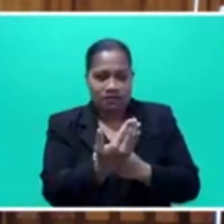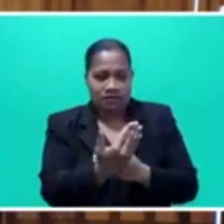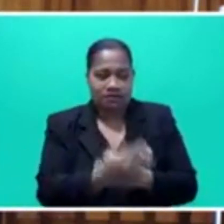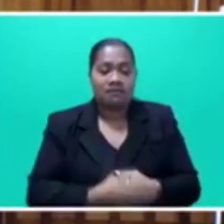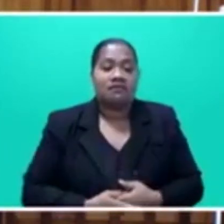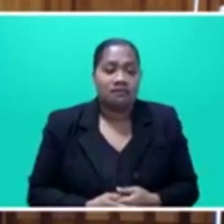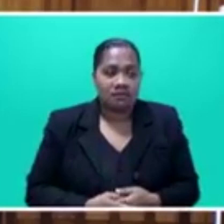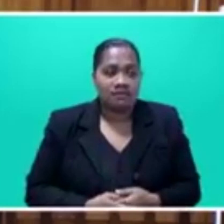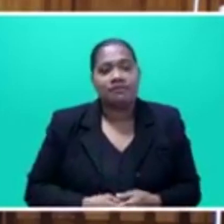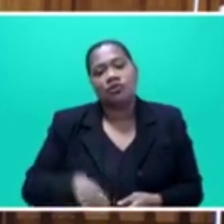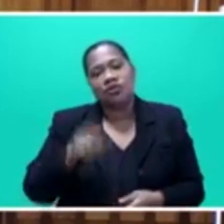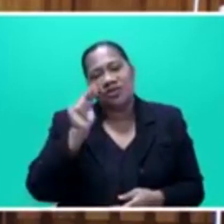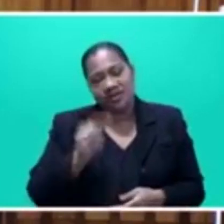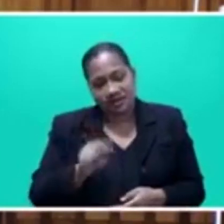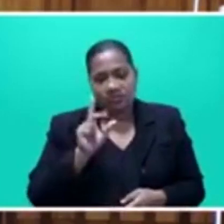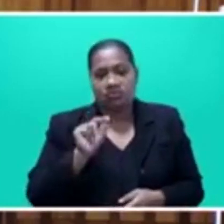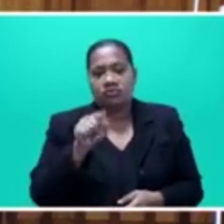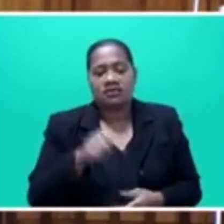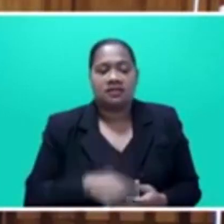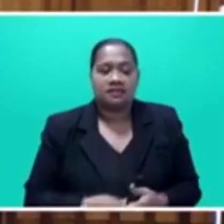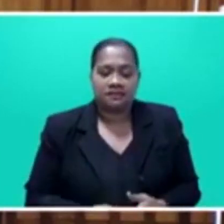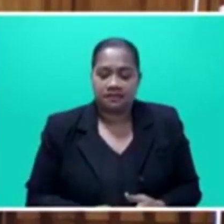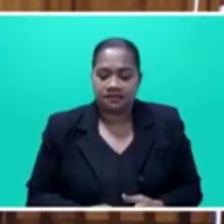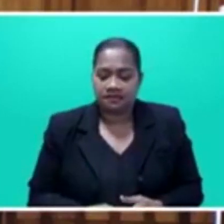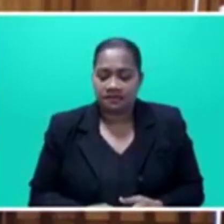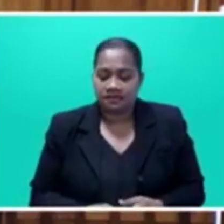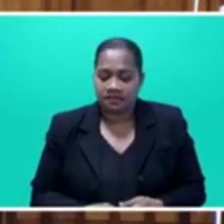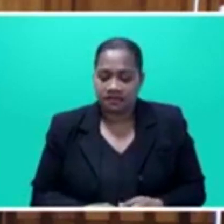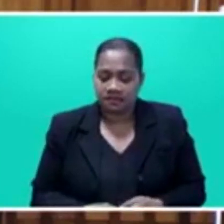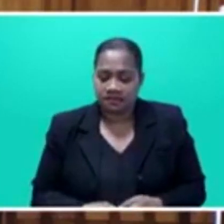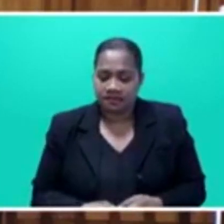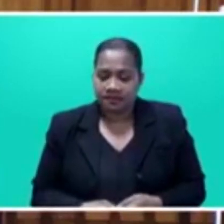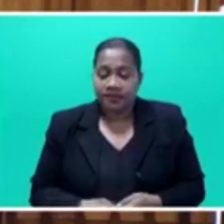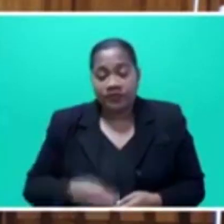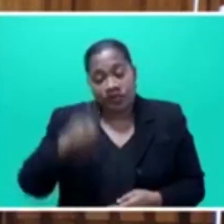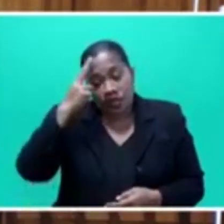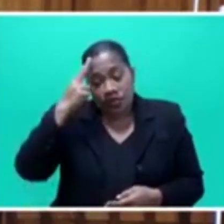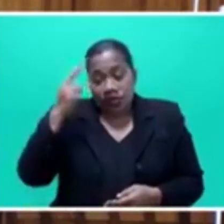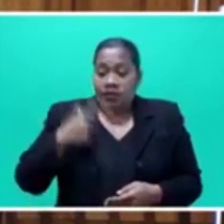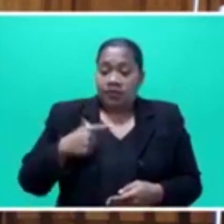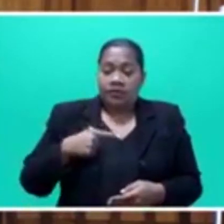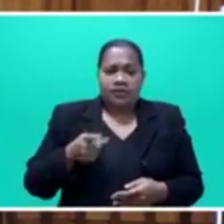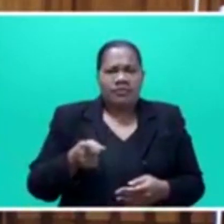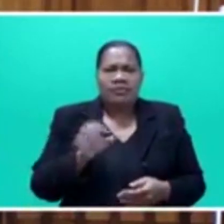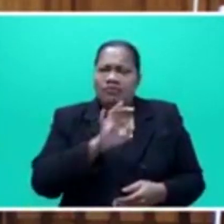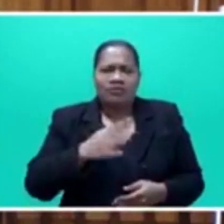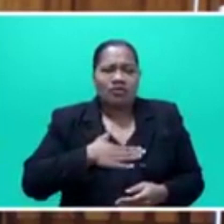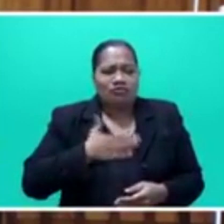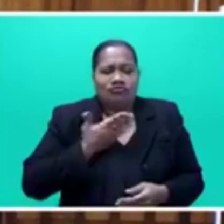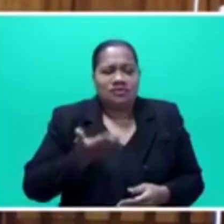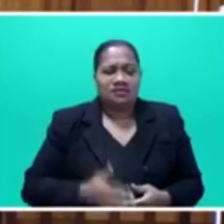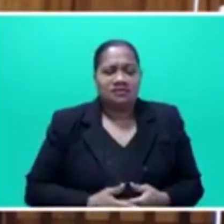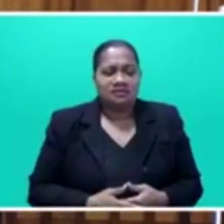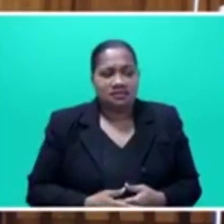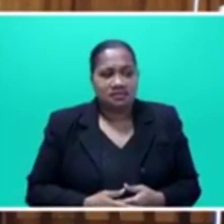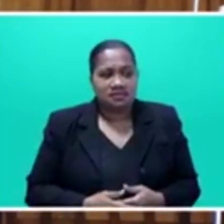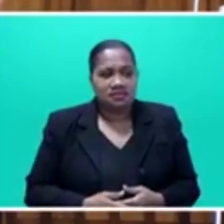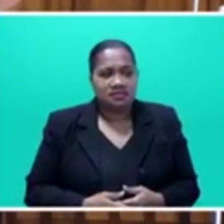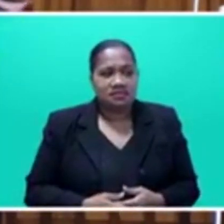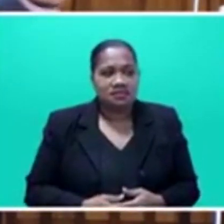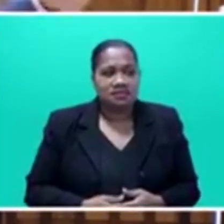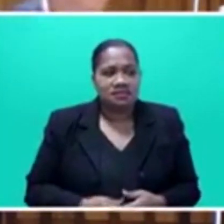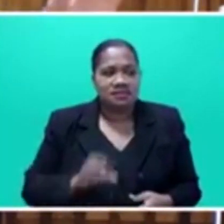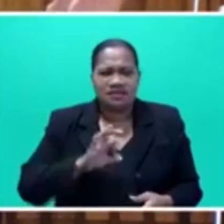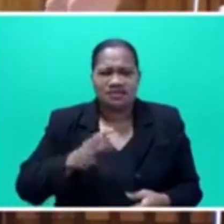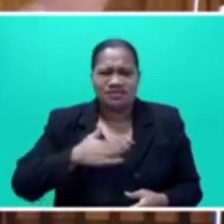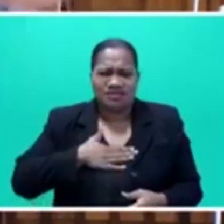You need to do that, Mr. Speaker, sir. The reason why I raise this, and I'm not interested in the shenanigans